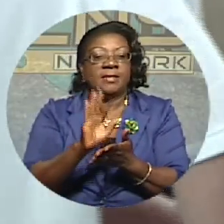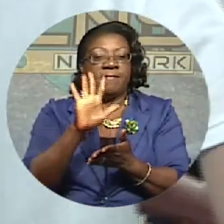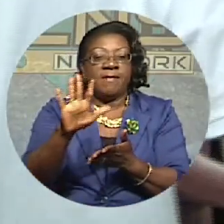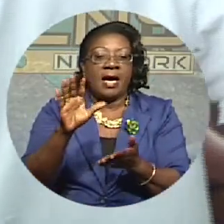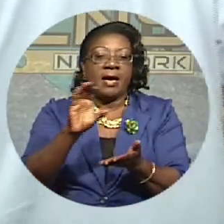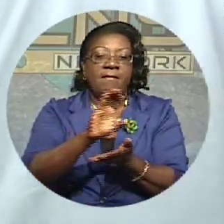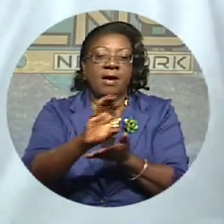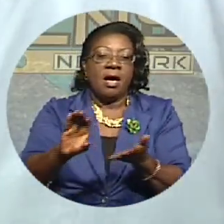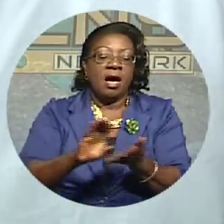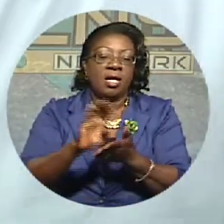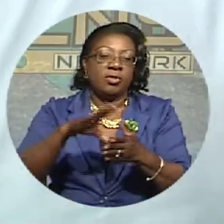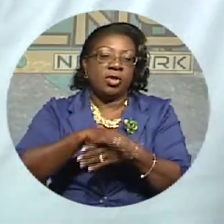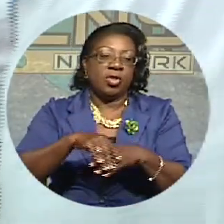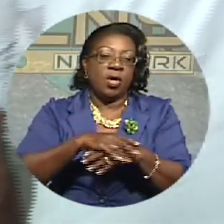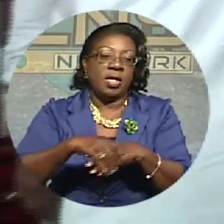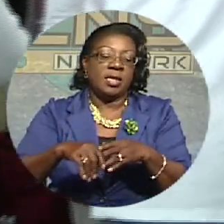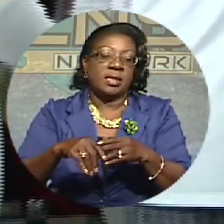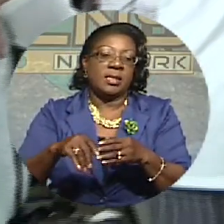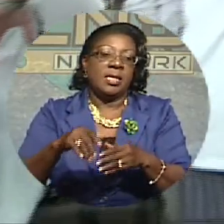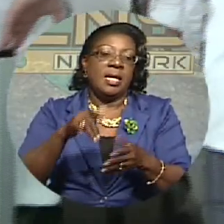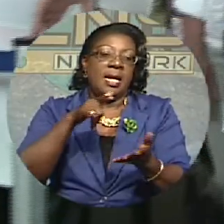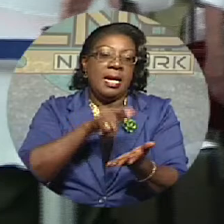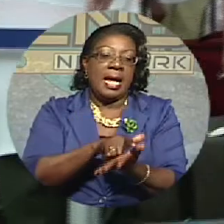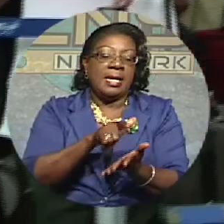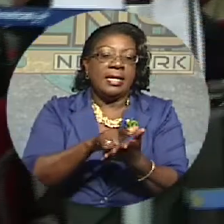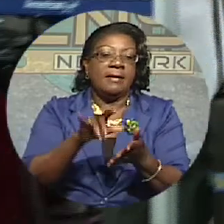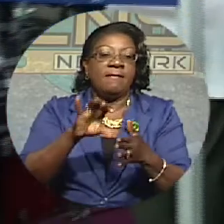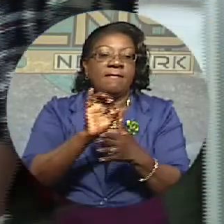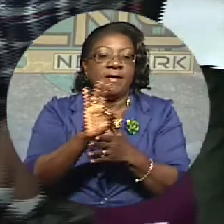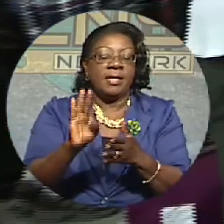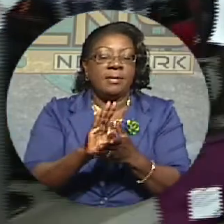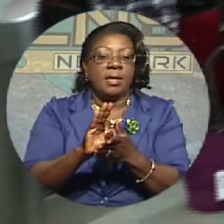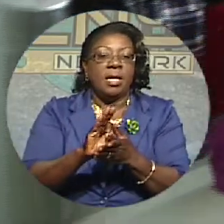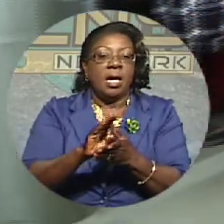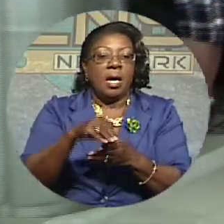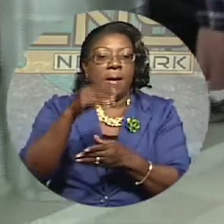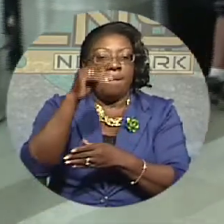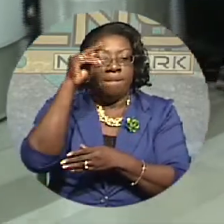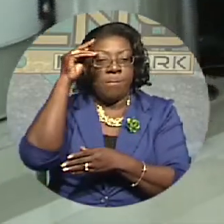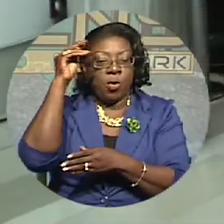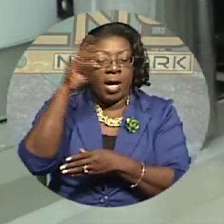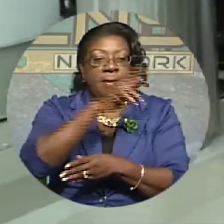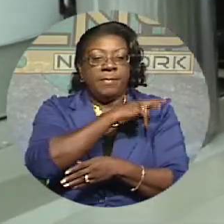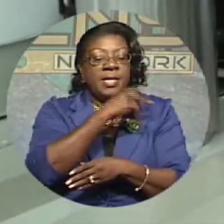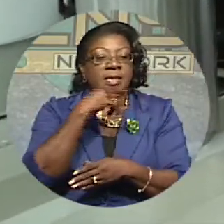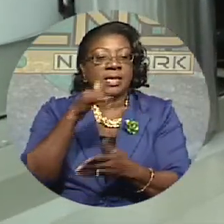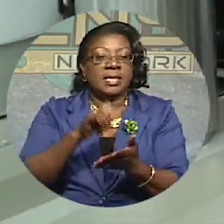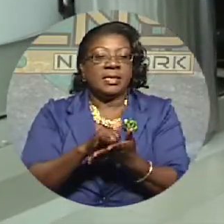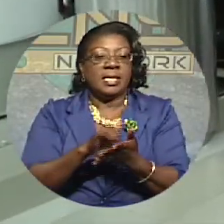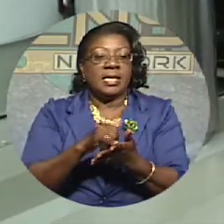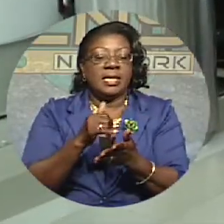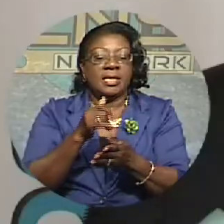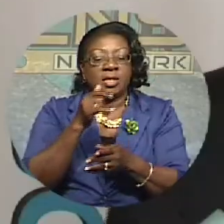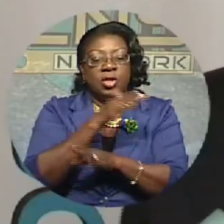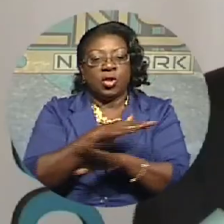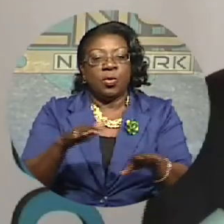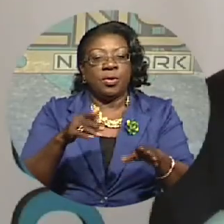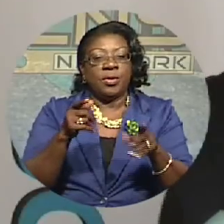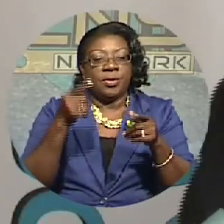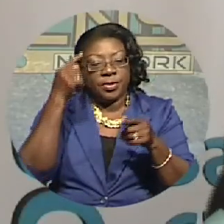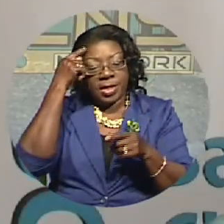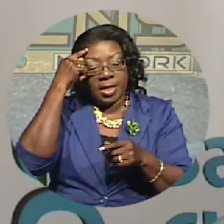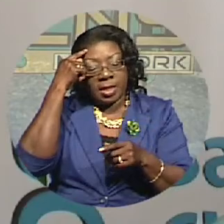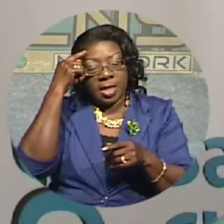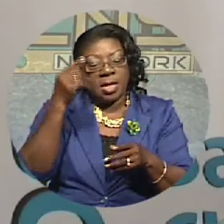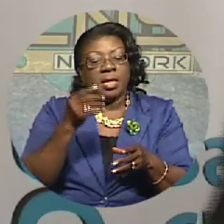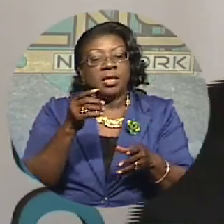despite these concerns by those in the industry, Financial Services Minister Ryan Pinder says he doubts the pullout will happen. If you have a